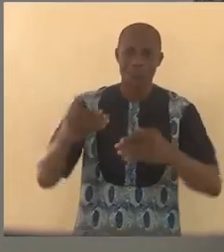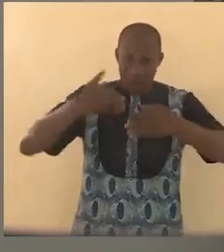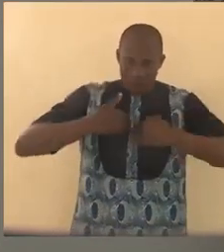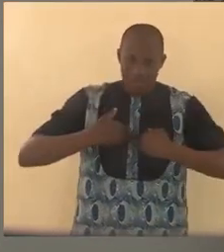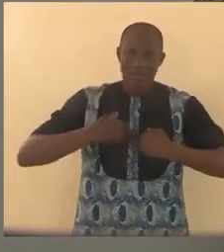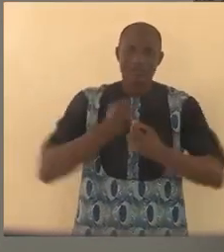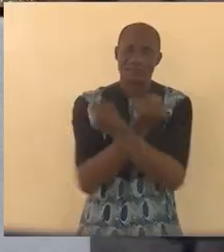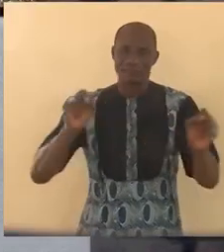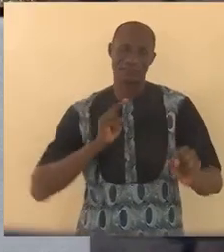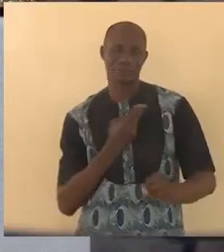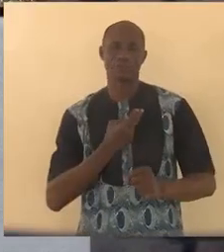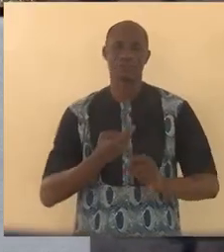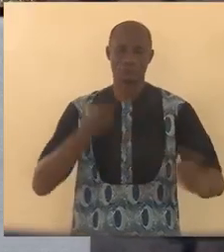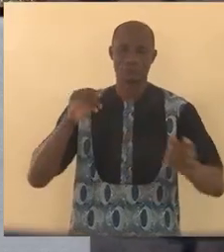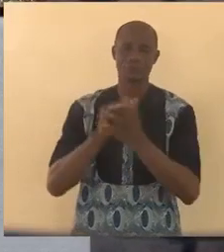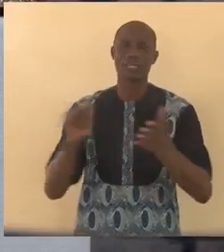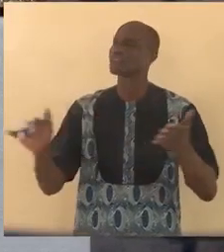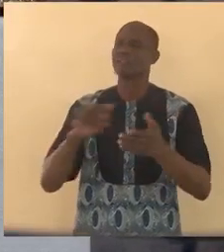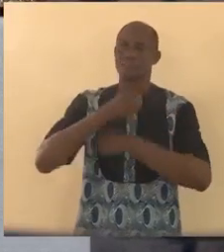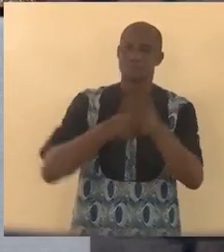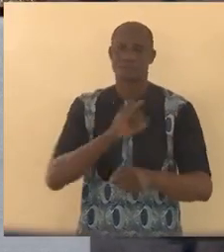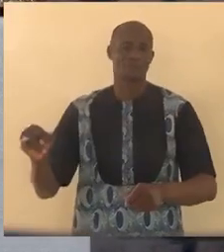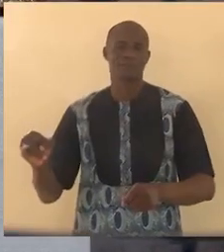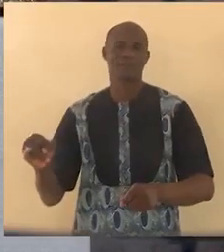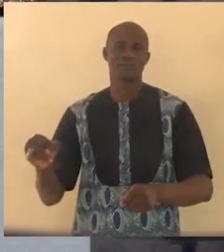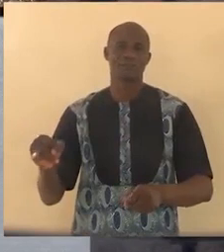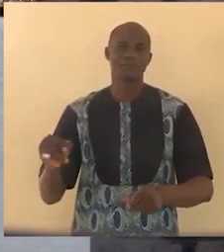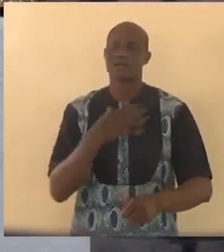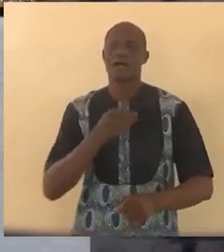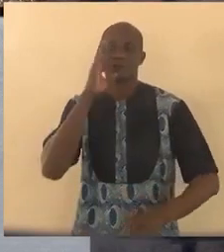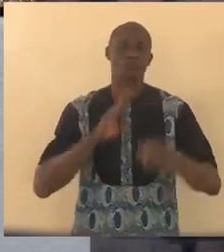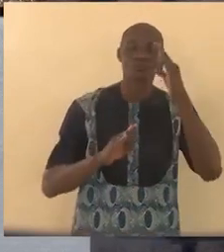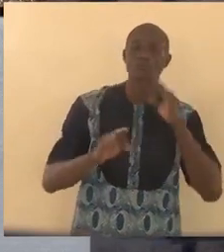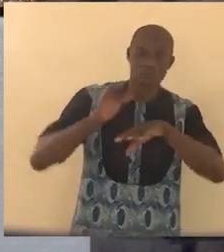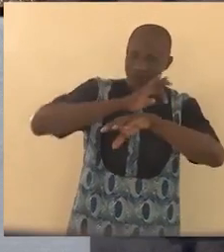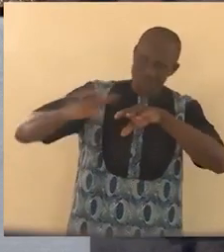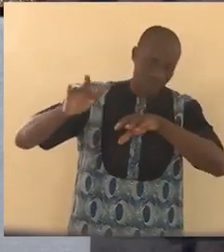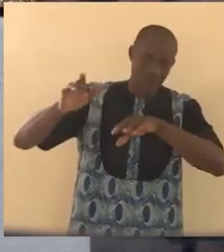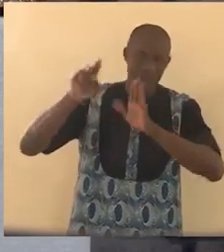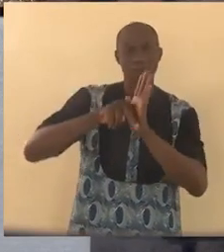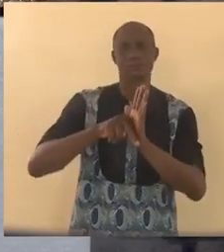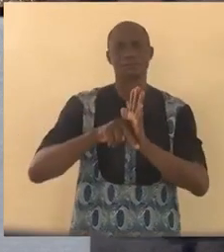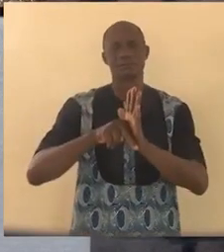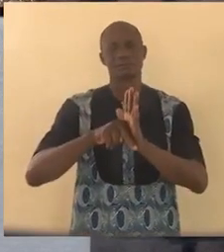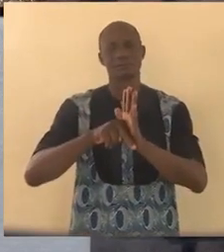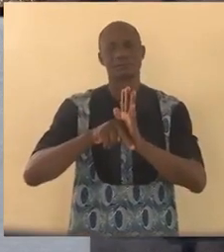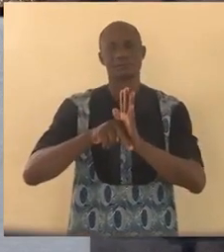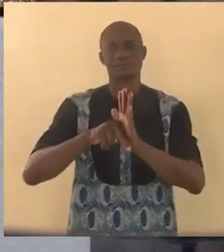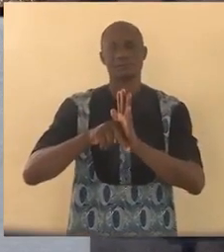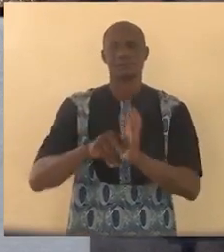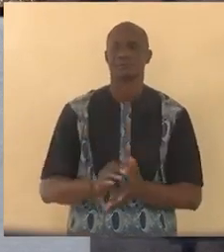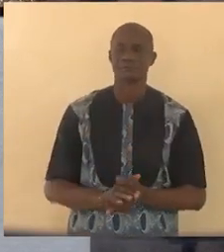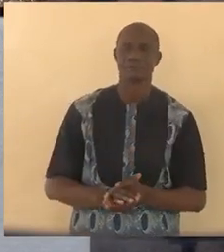Jesus has saved us from that terrible distress and frustration of emptiness, nihilism.